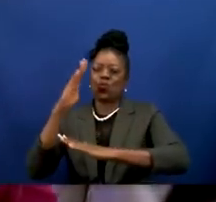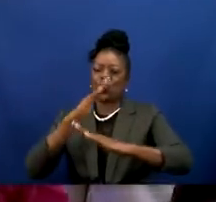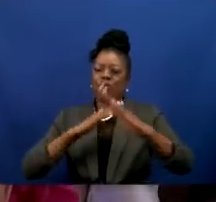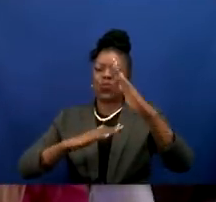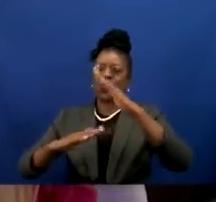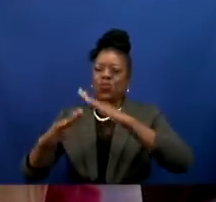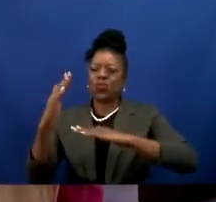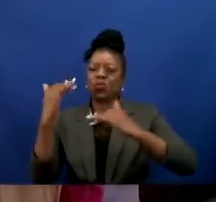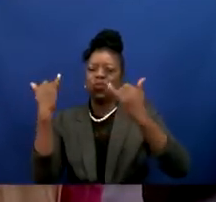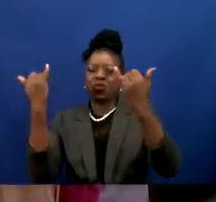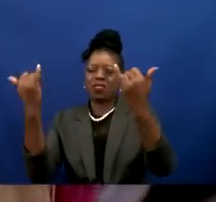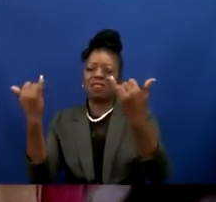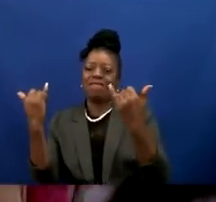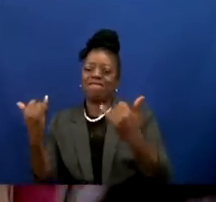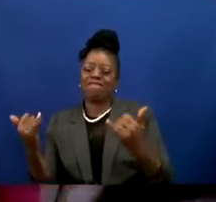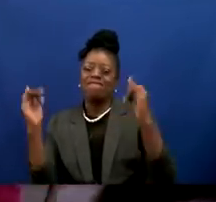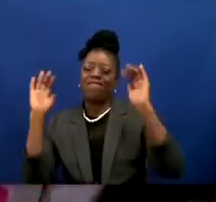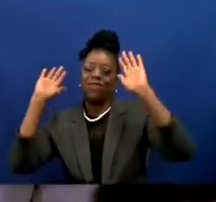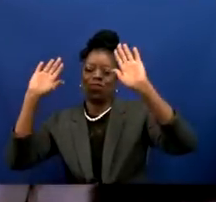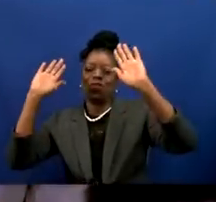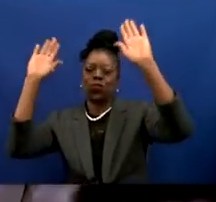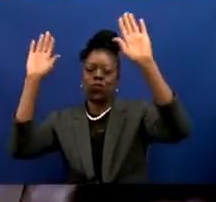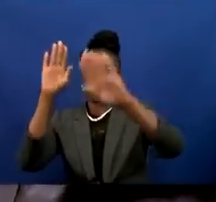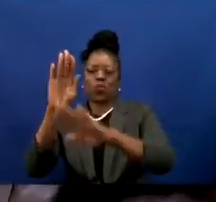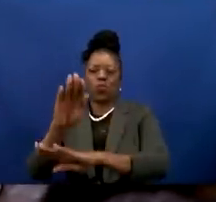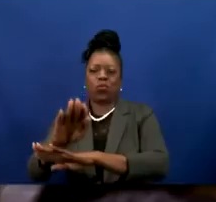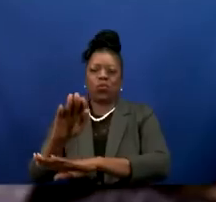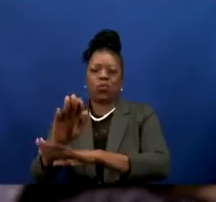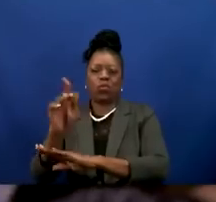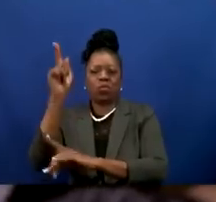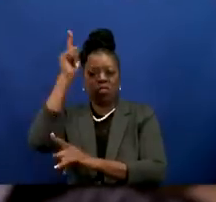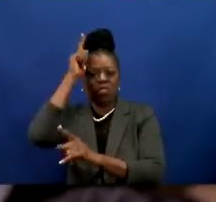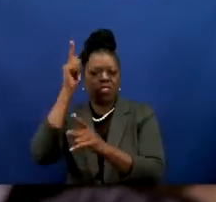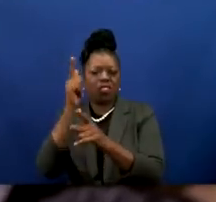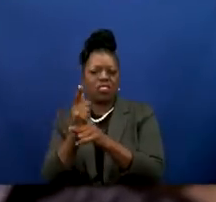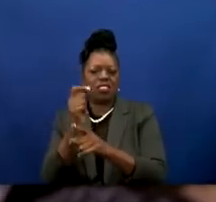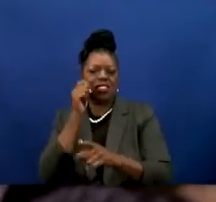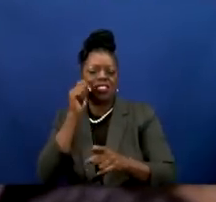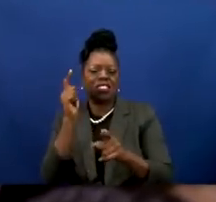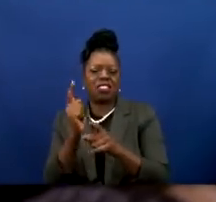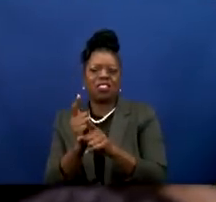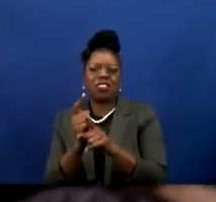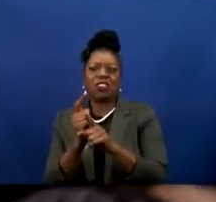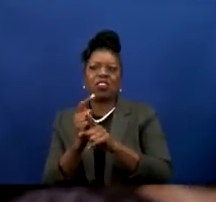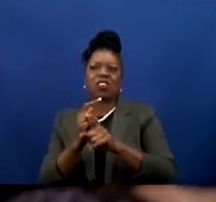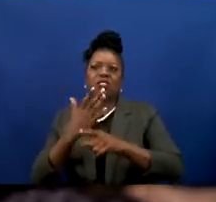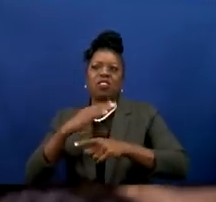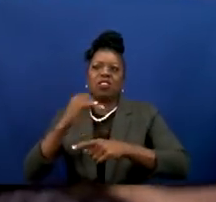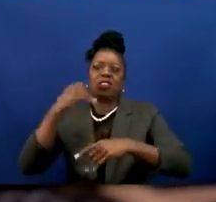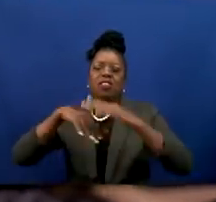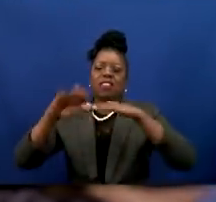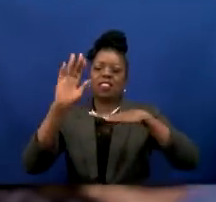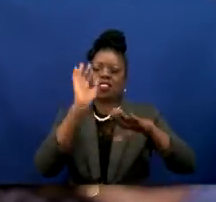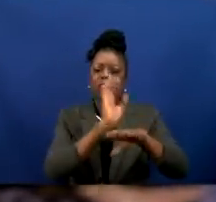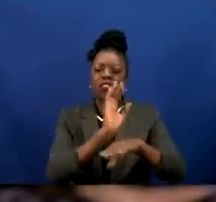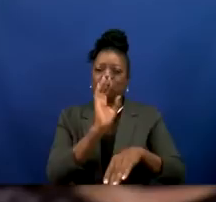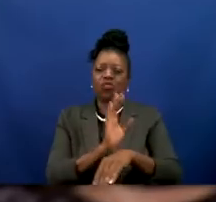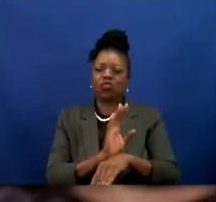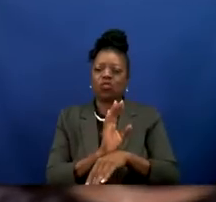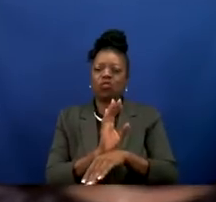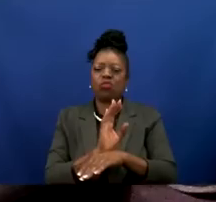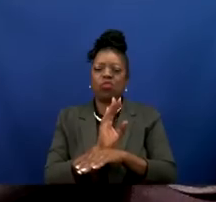This Sunday afternoon, your sons and daughters all across this congregation, even all around the world who may be viewing us,